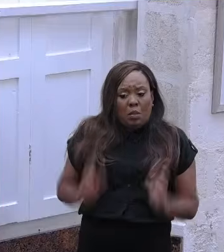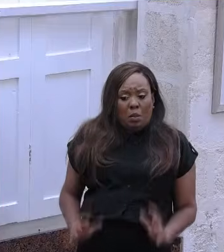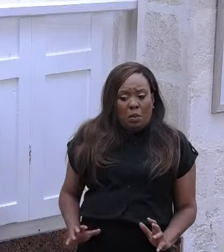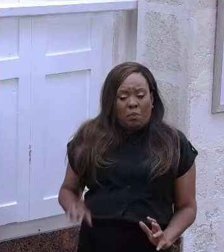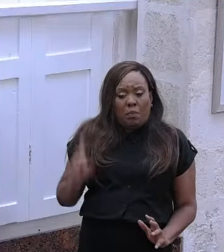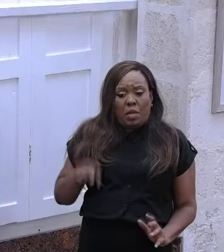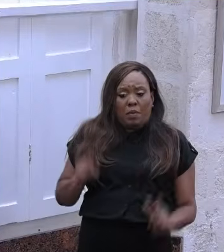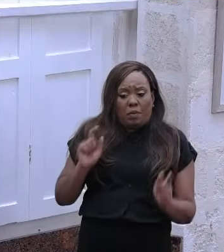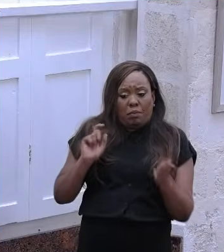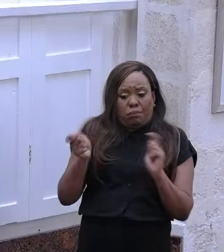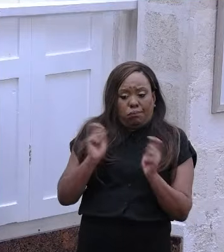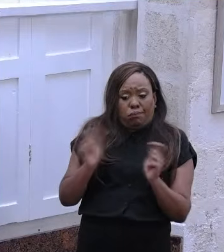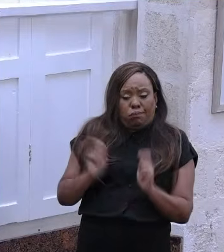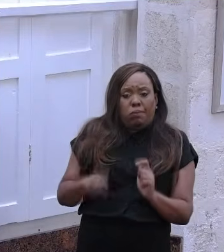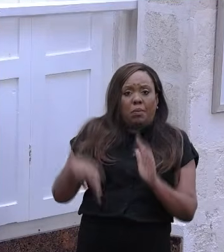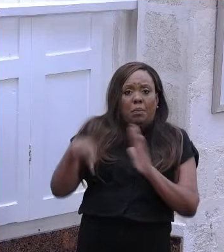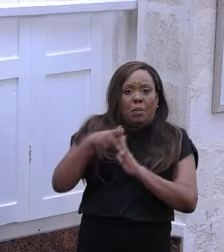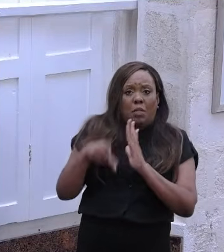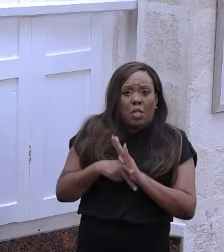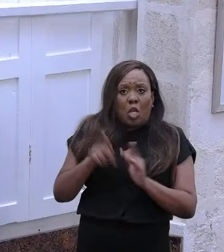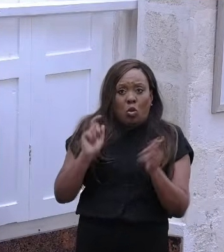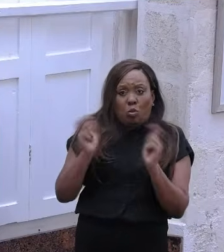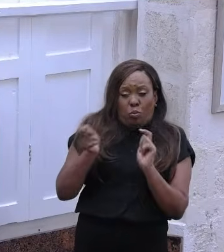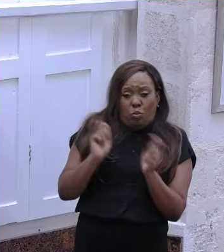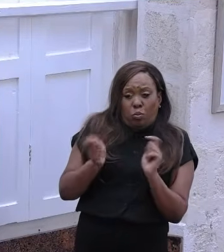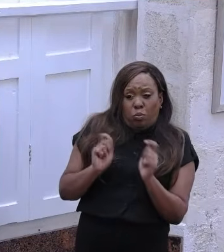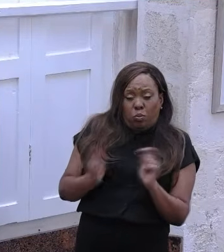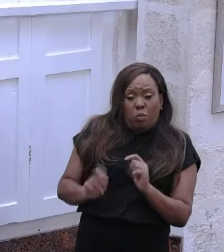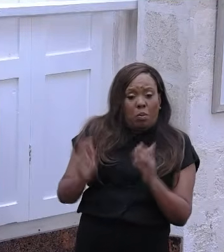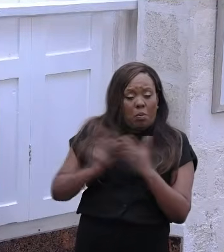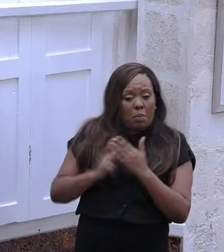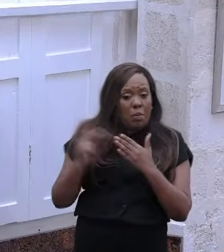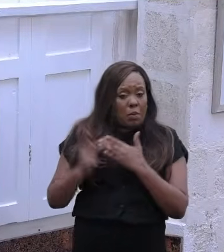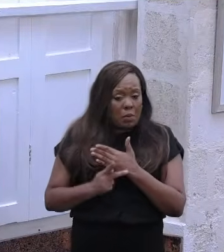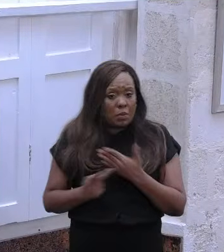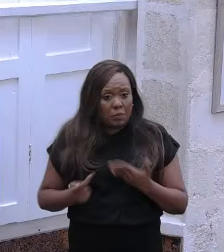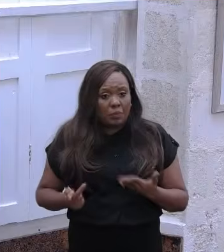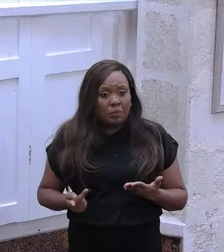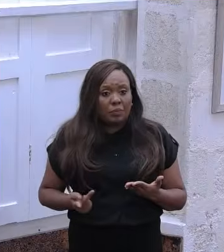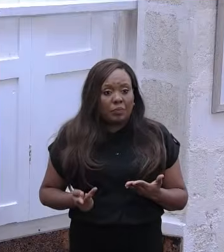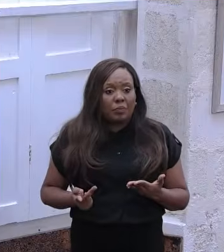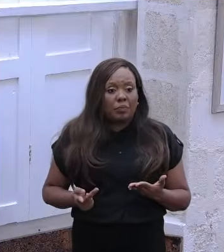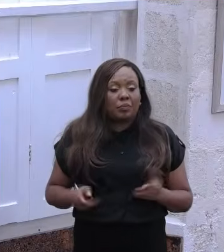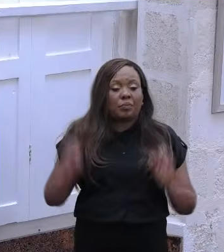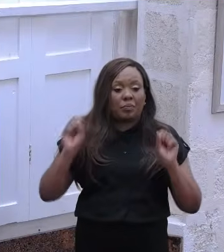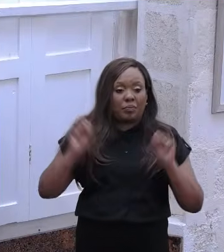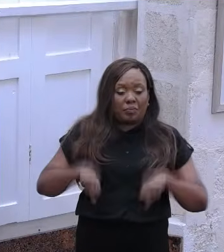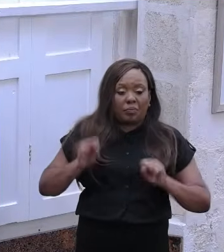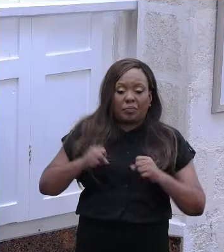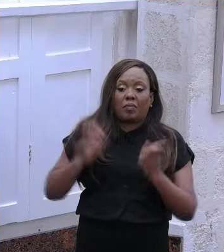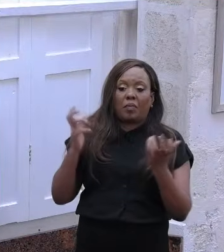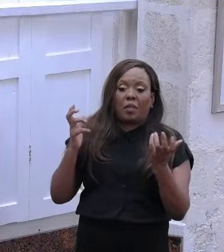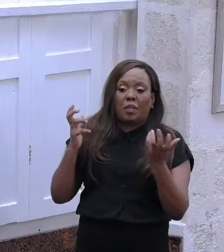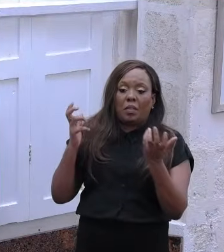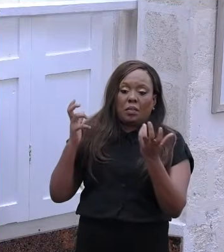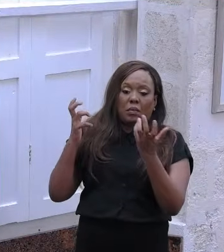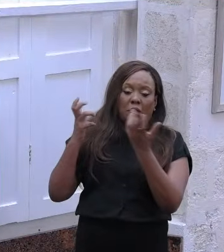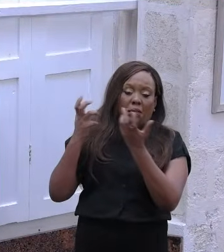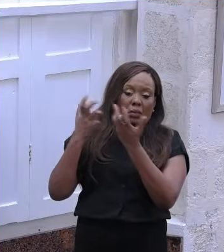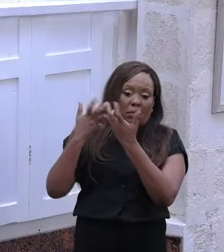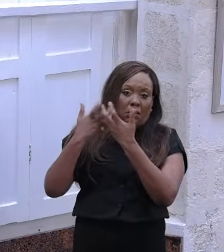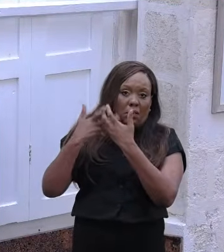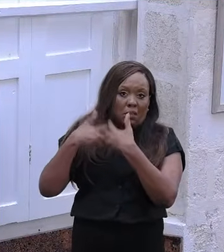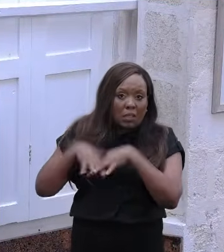your policy, and you have to keep adjusting your program to be able to accommodate where they're at, what